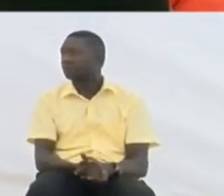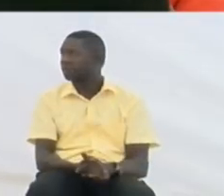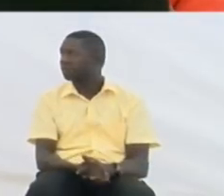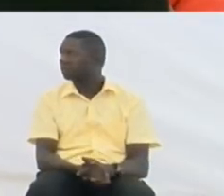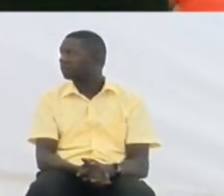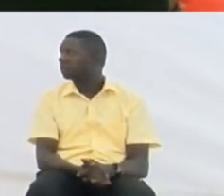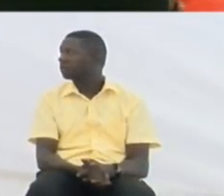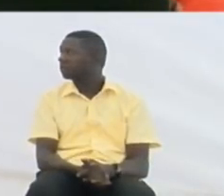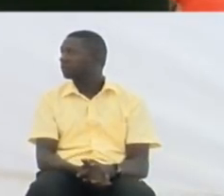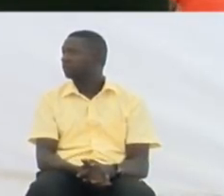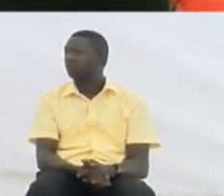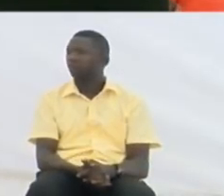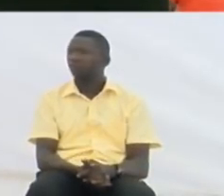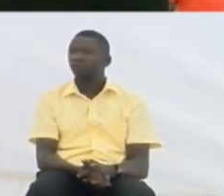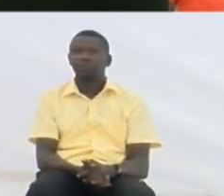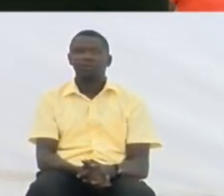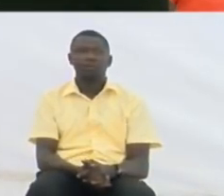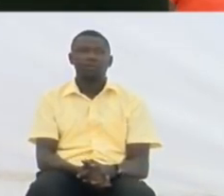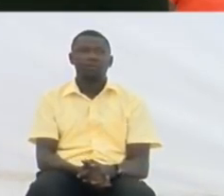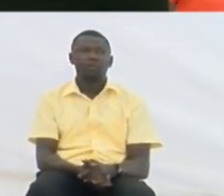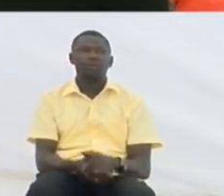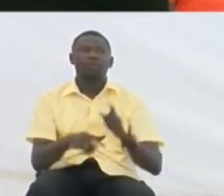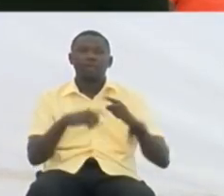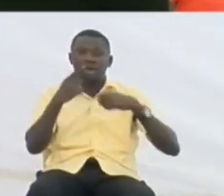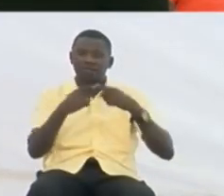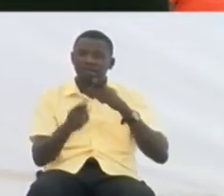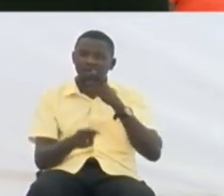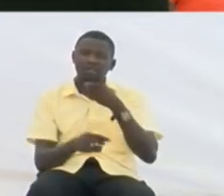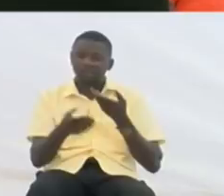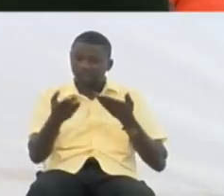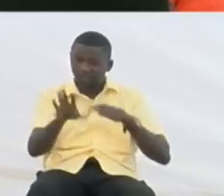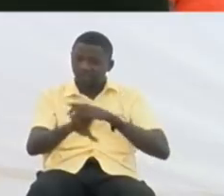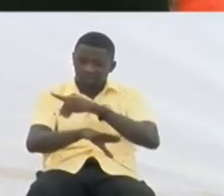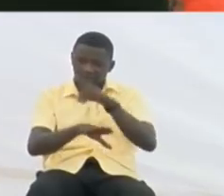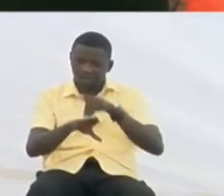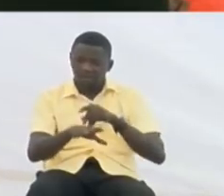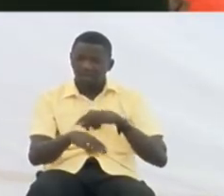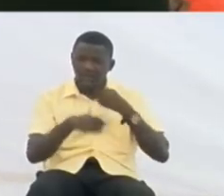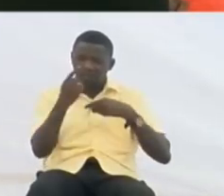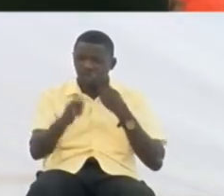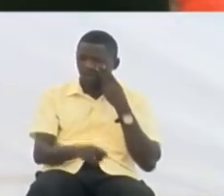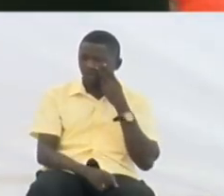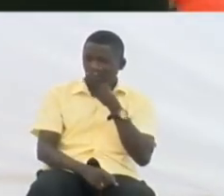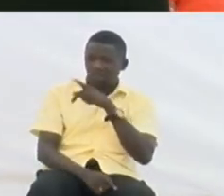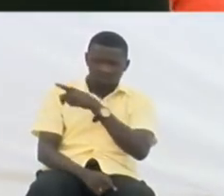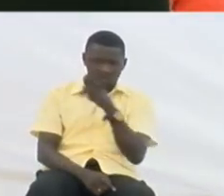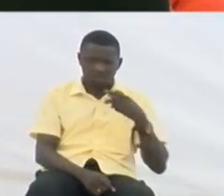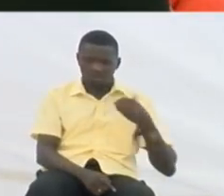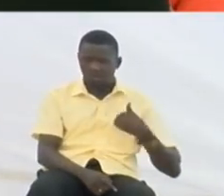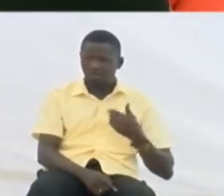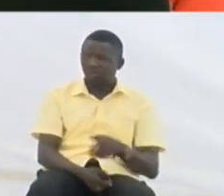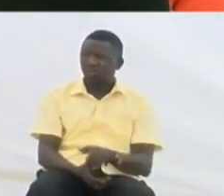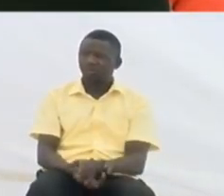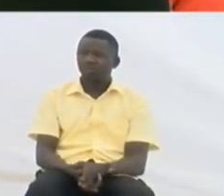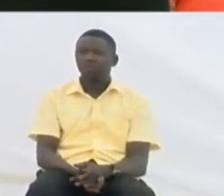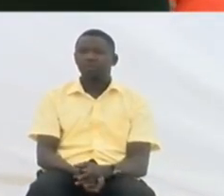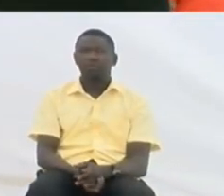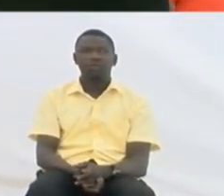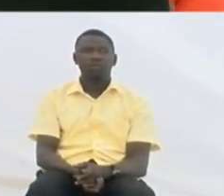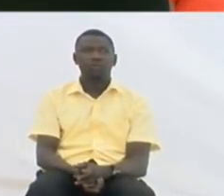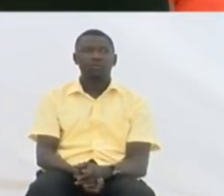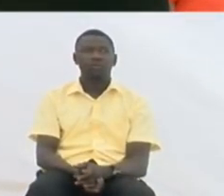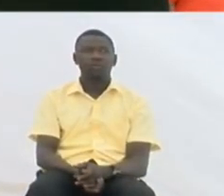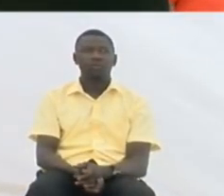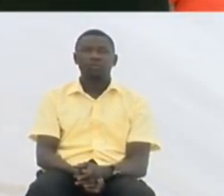After the cemetery, did you see them again? Kabiri bota bade koto. Foye jele kote kebal. Kabiri bota na bade koto nata